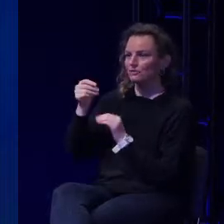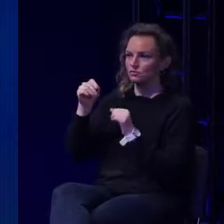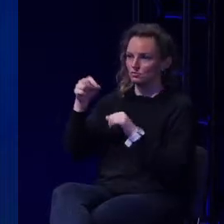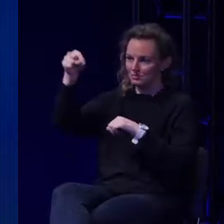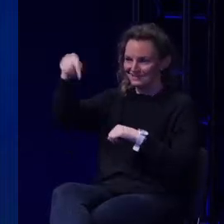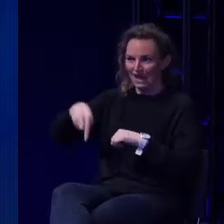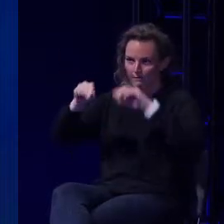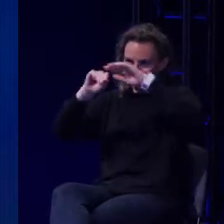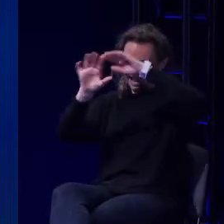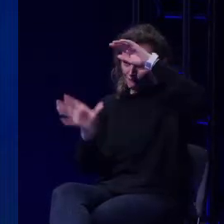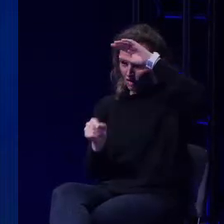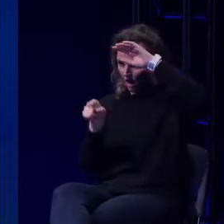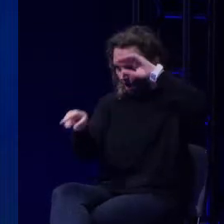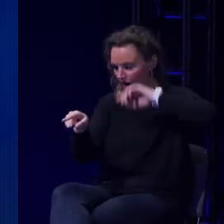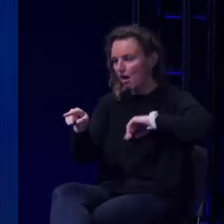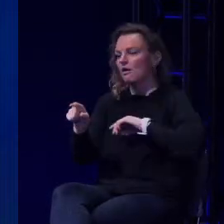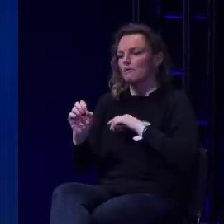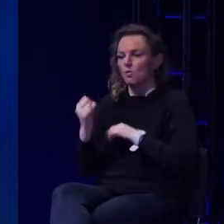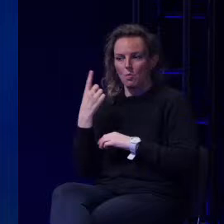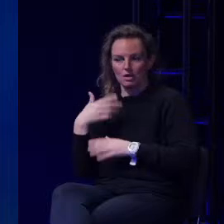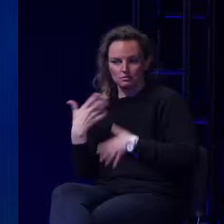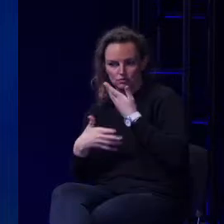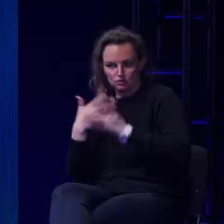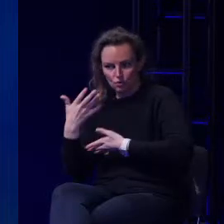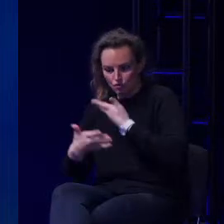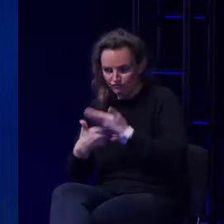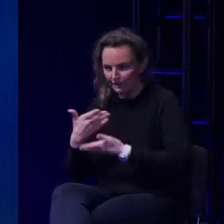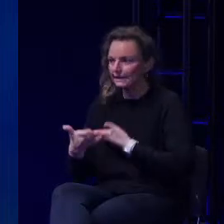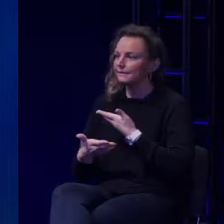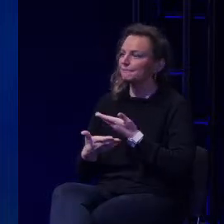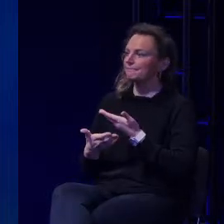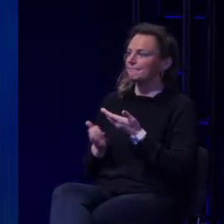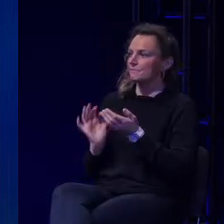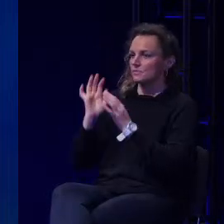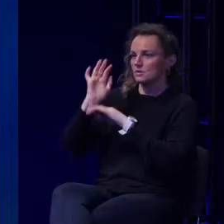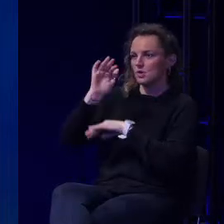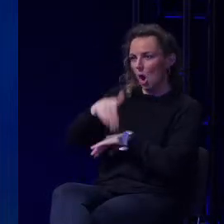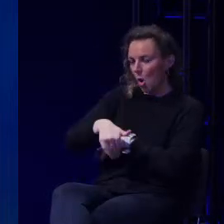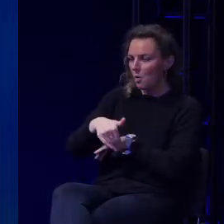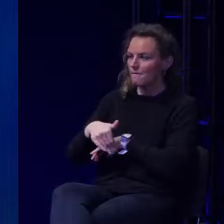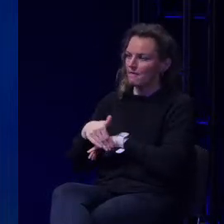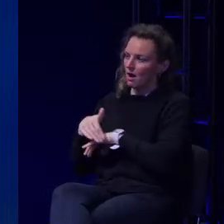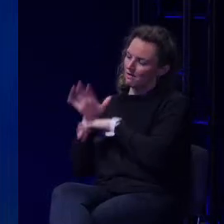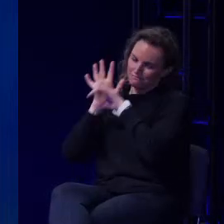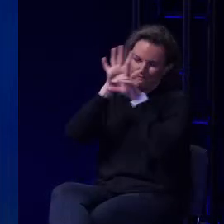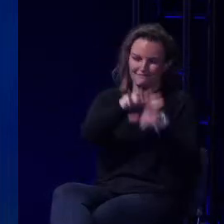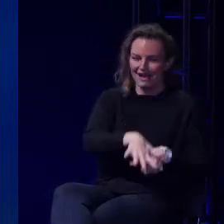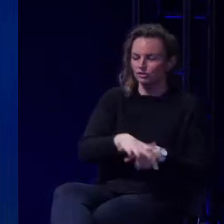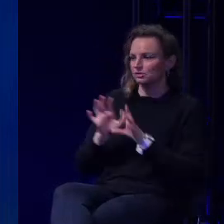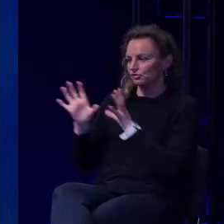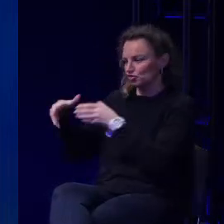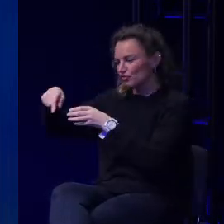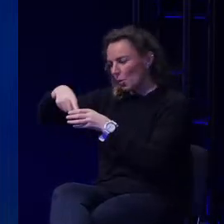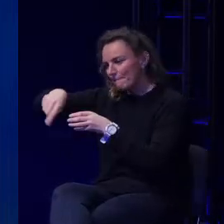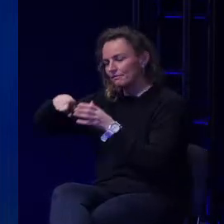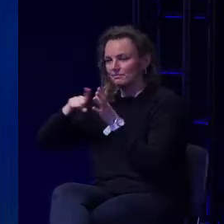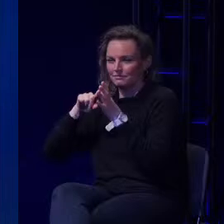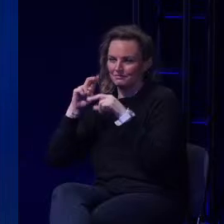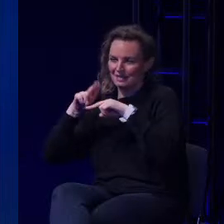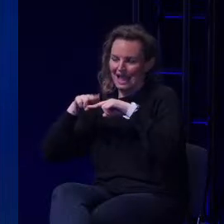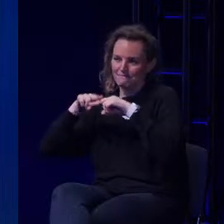make one story. We turned around 360 and we went and made this film about this fascist group, the Afrikaner resistance